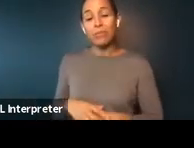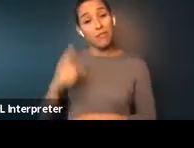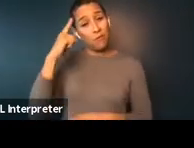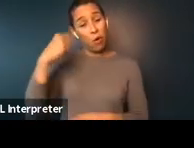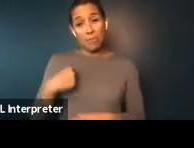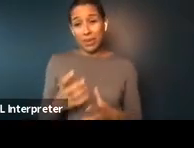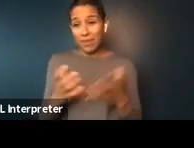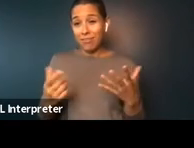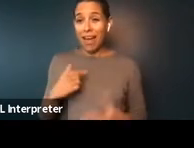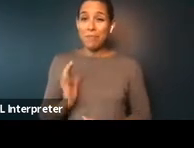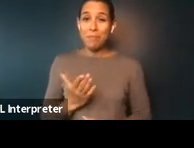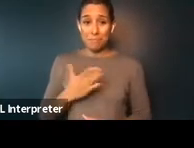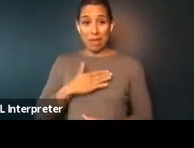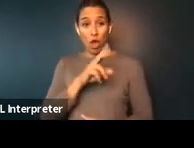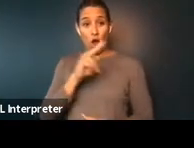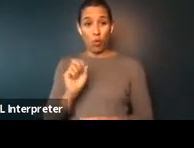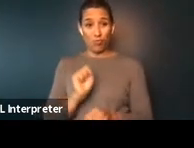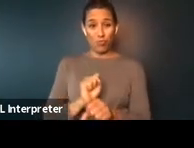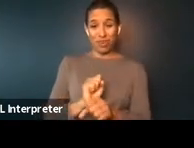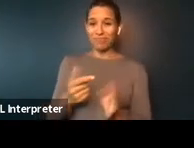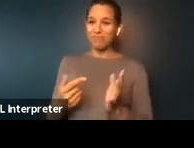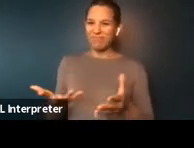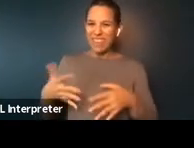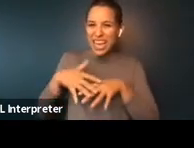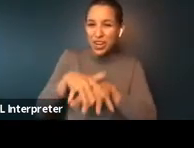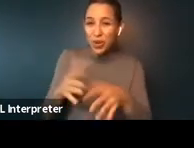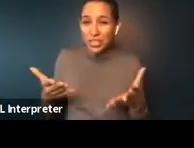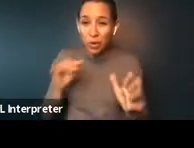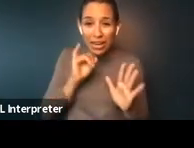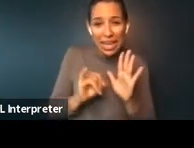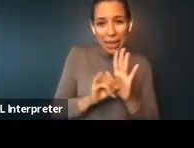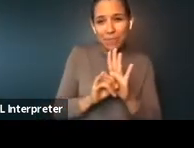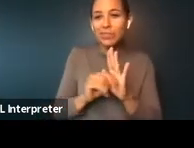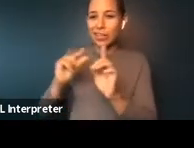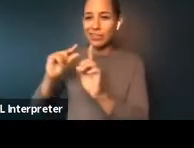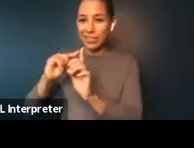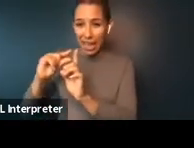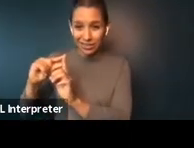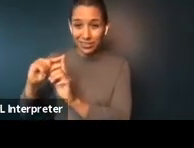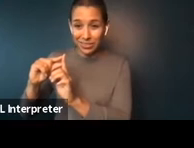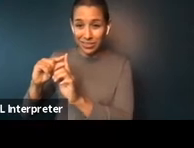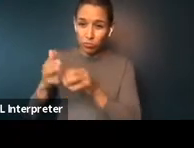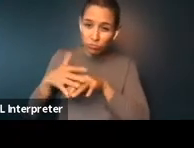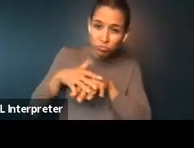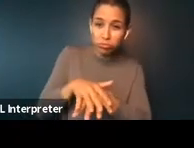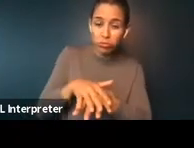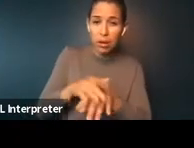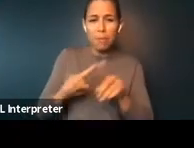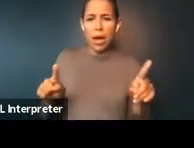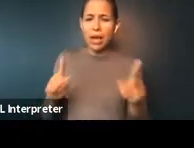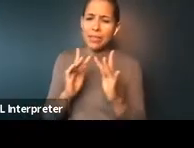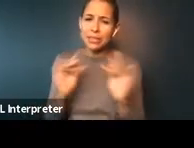image and text and it's, and, but it's also thinking about time and for me, um,